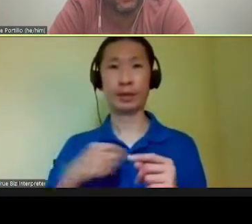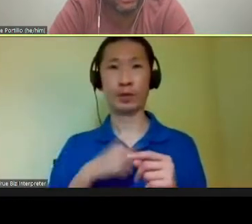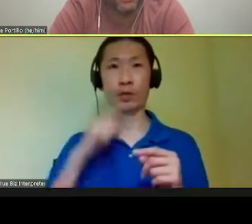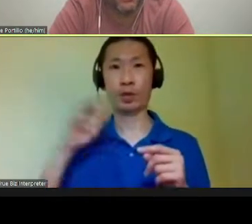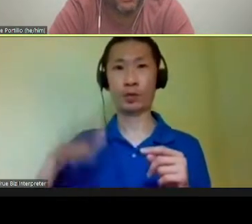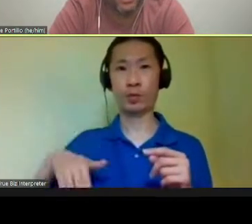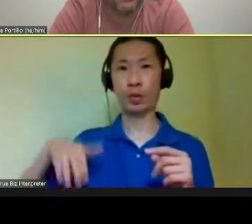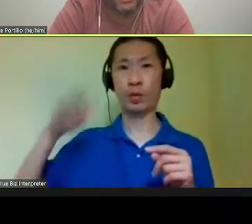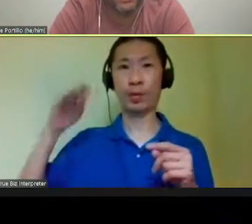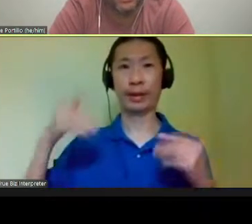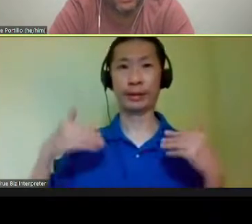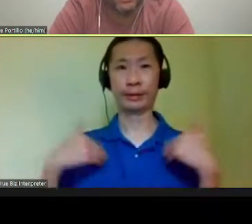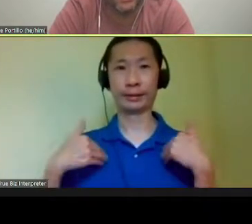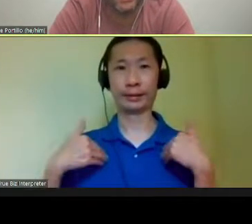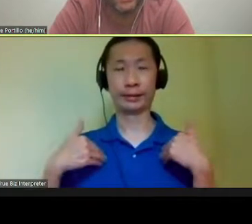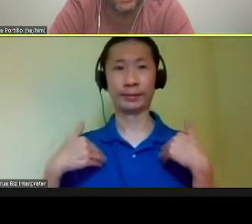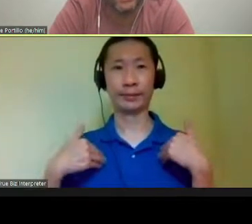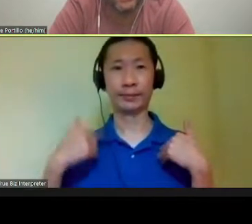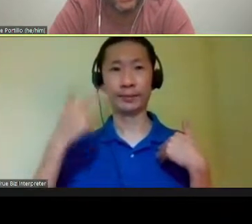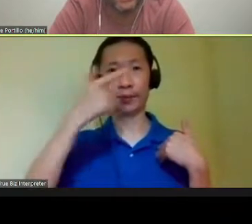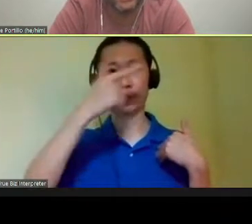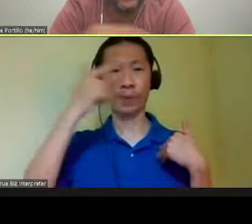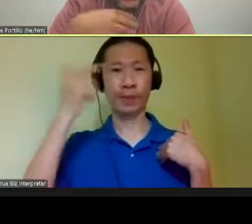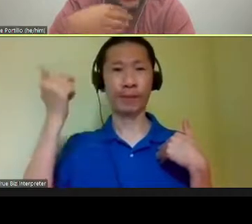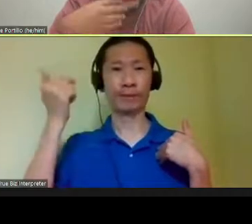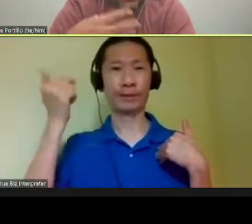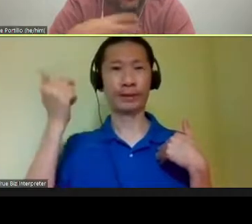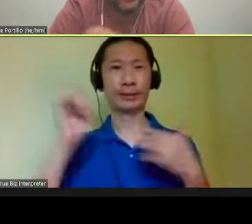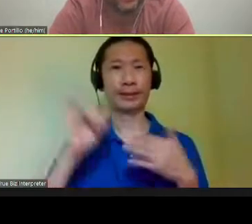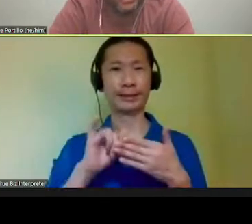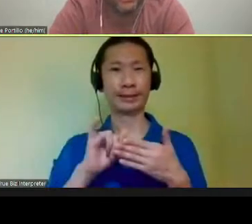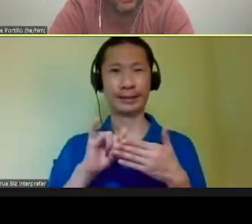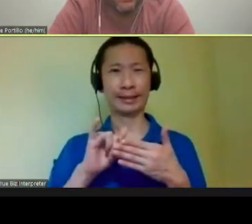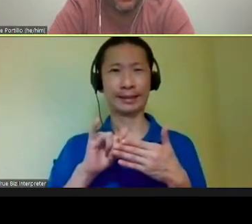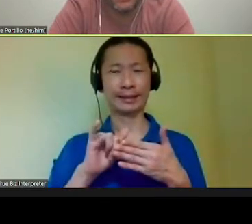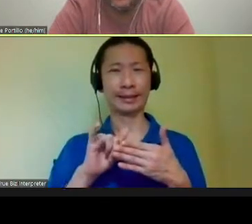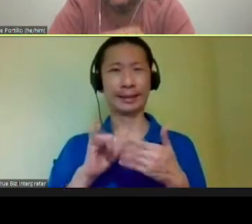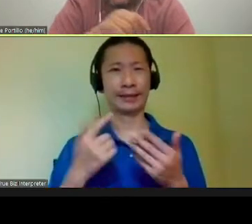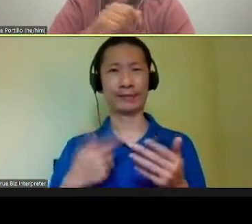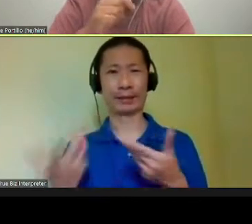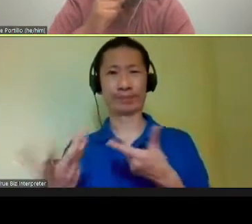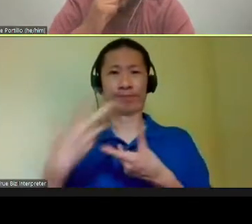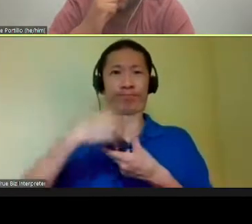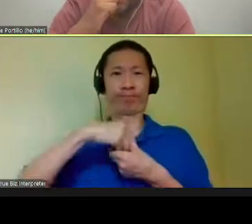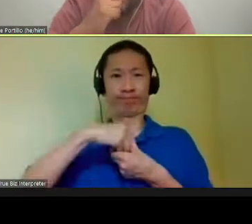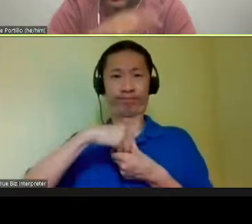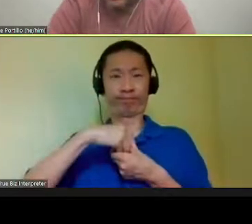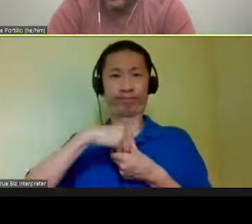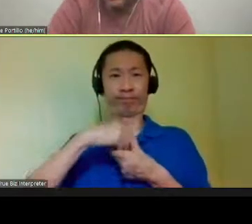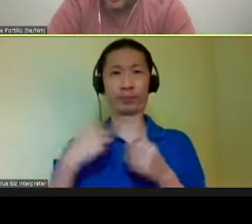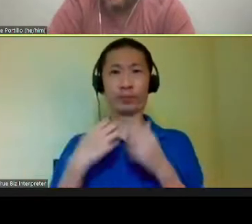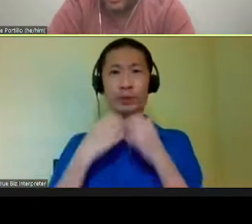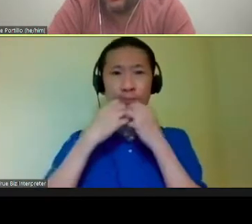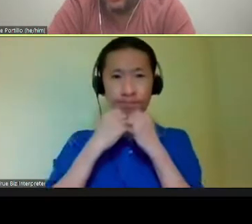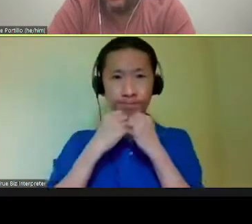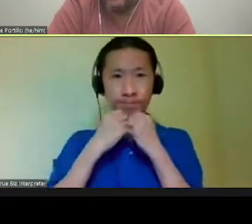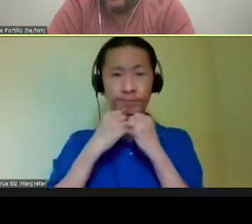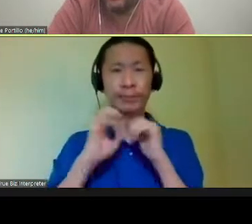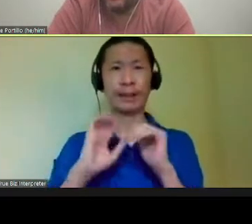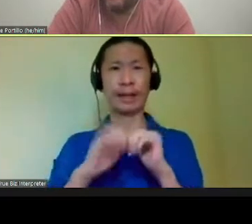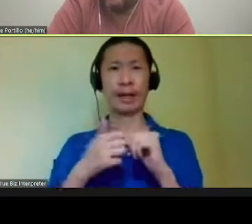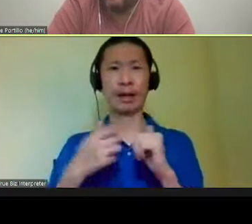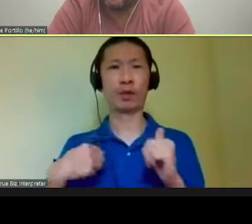raised with, right? Because it's sort of innate to us, and you know,